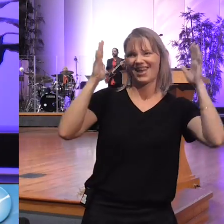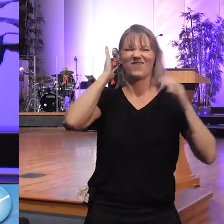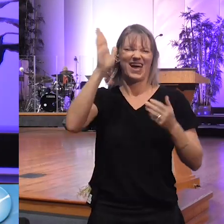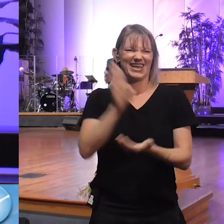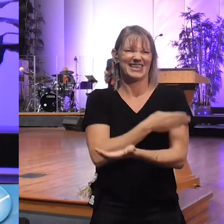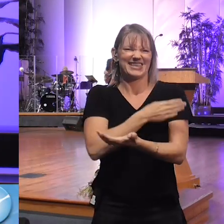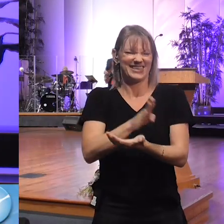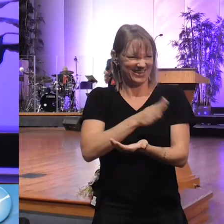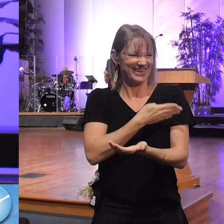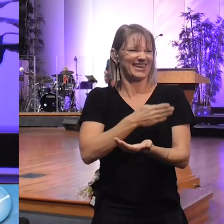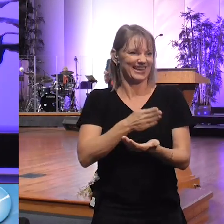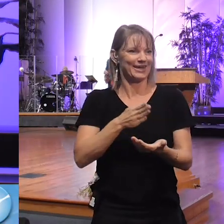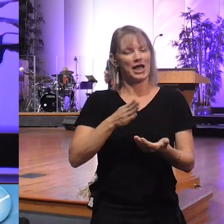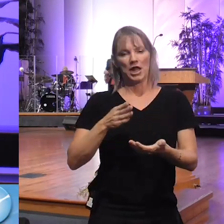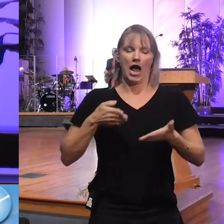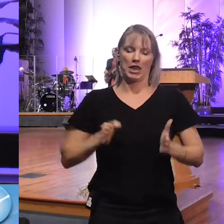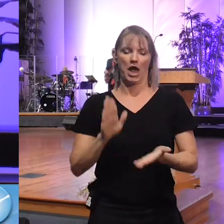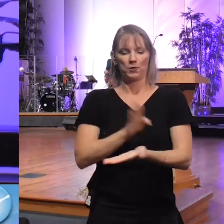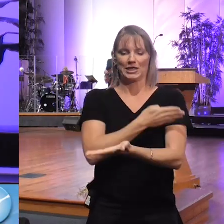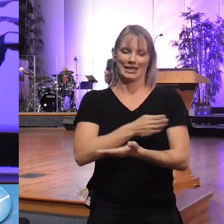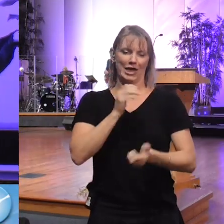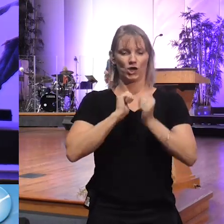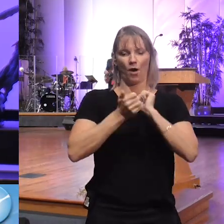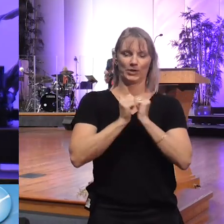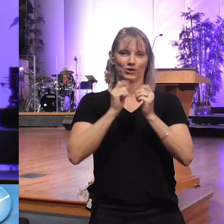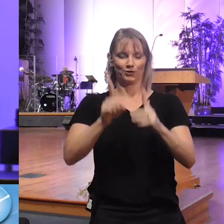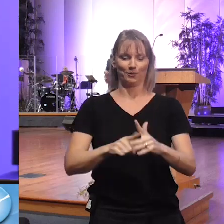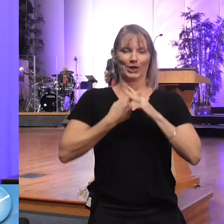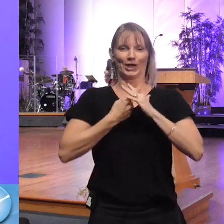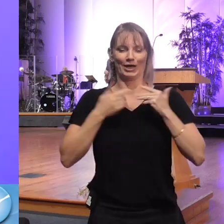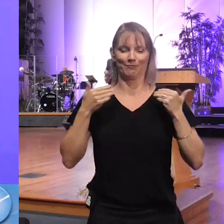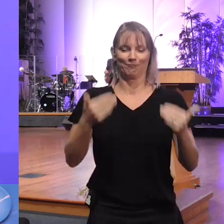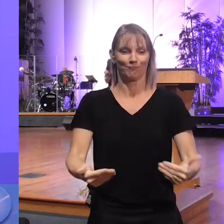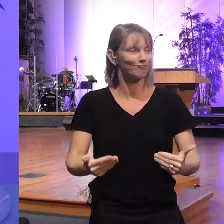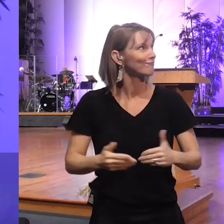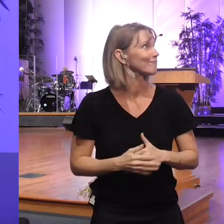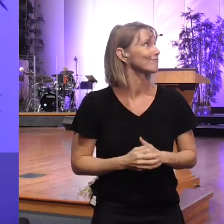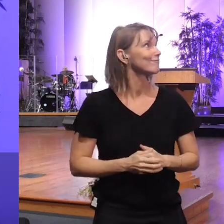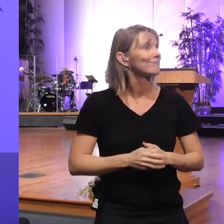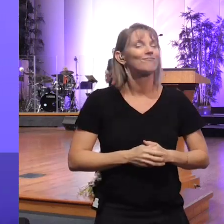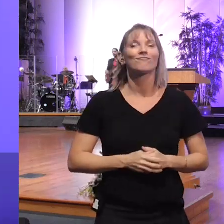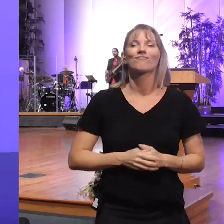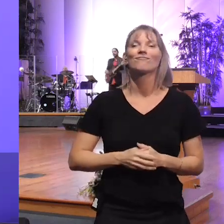let the singing competition begin. You guys ready? All right, here we go.